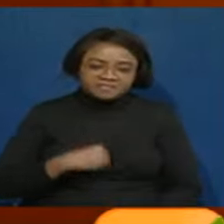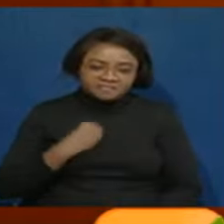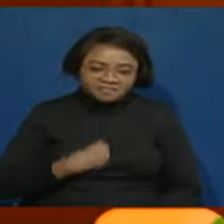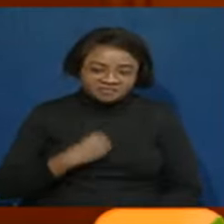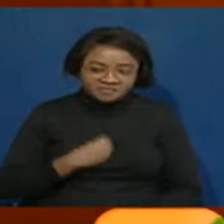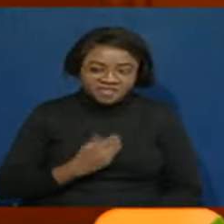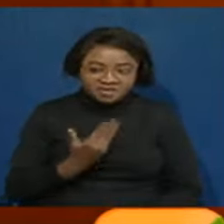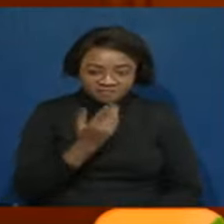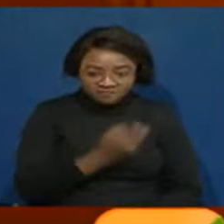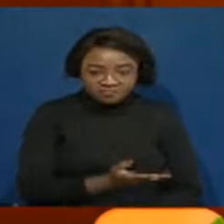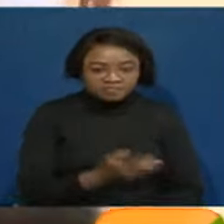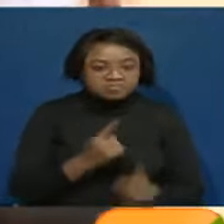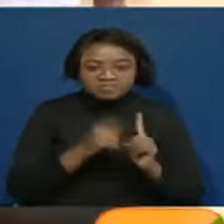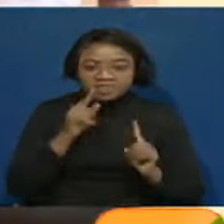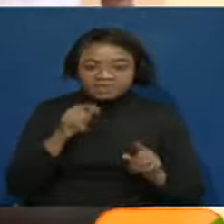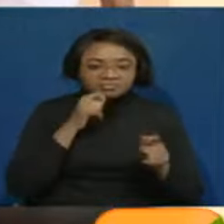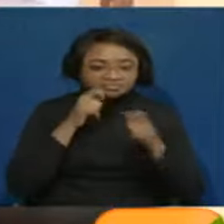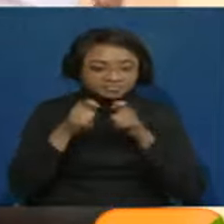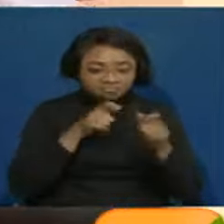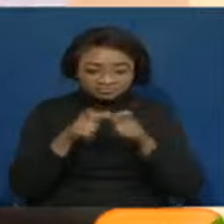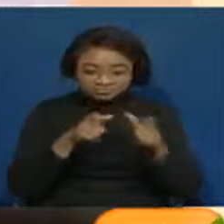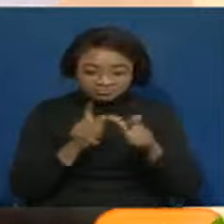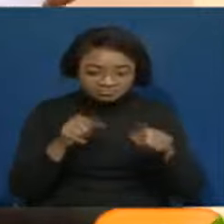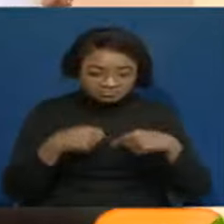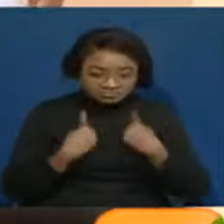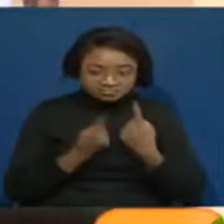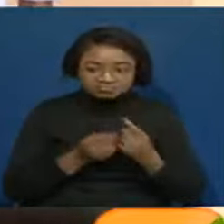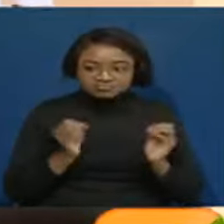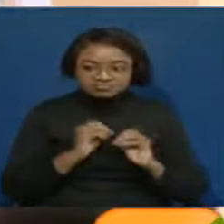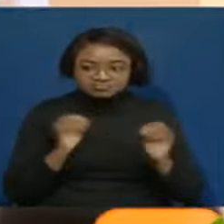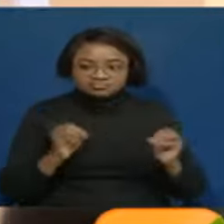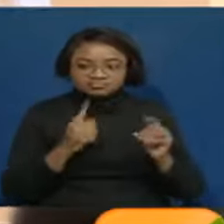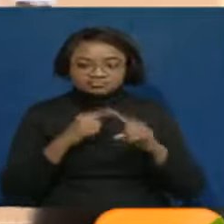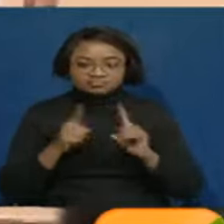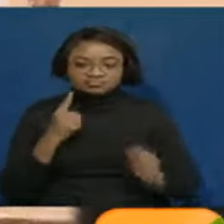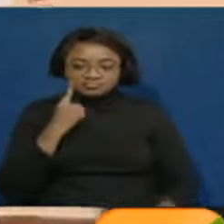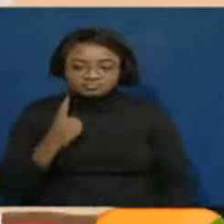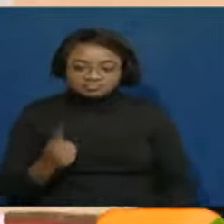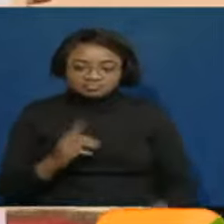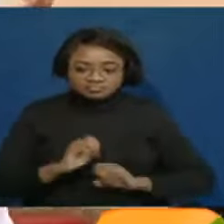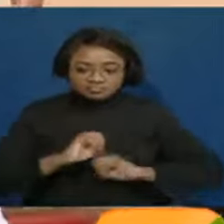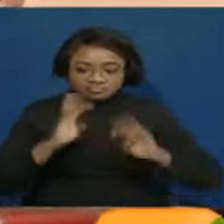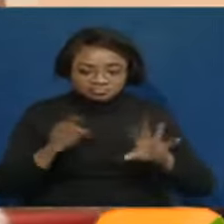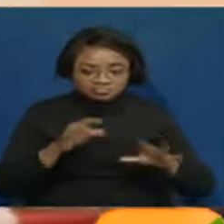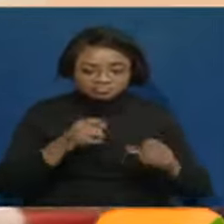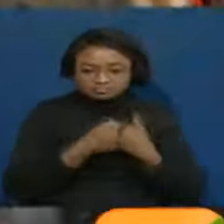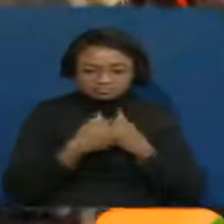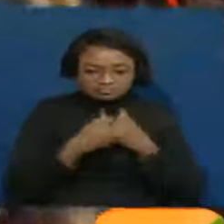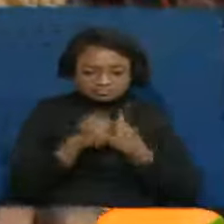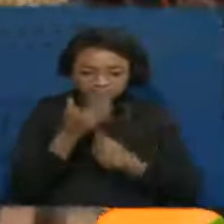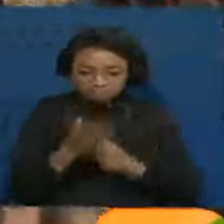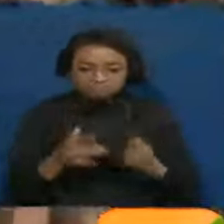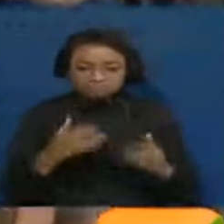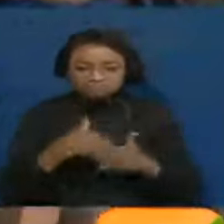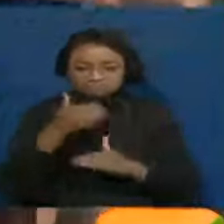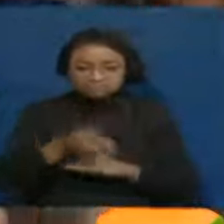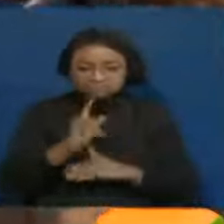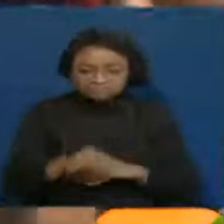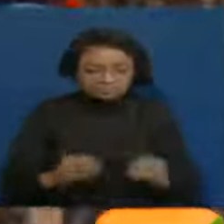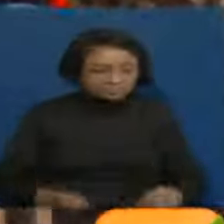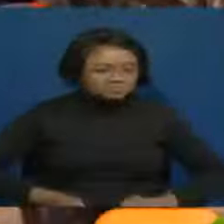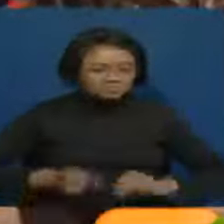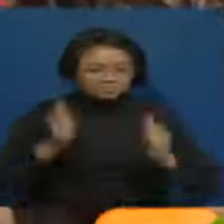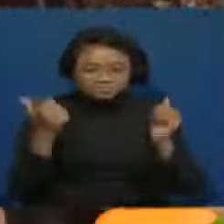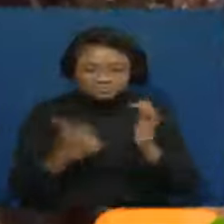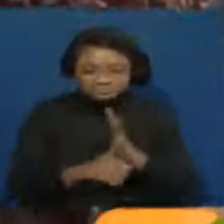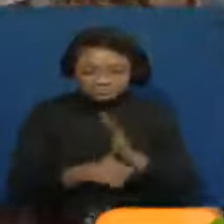he did not tame the tongue. But if the Ruto Gachagua's union was on shaky ground, things escalated after the deadly anti-finance